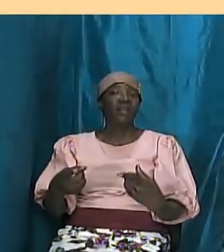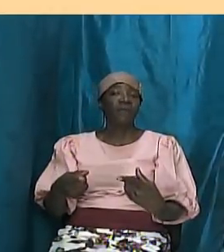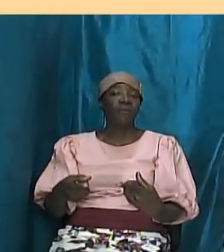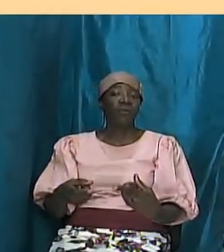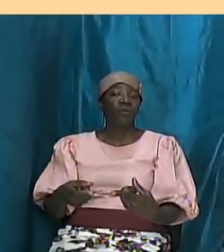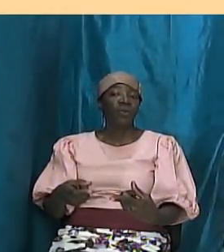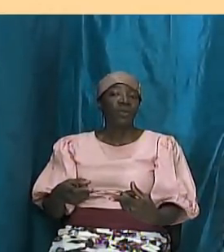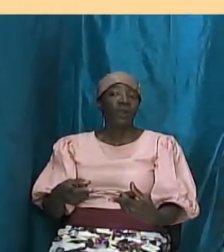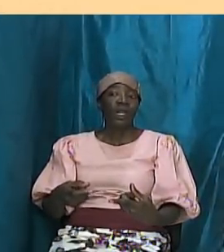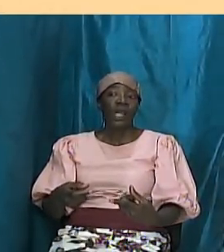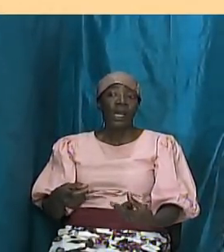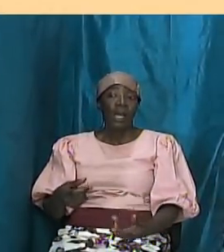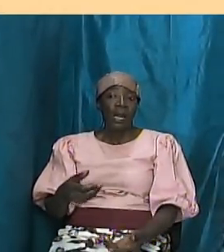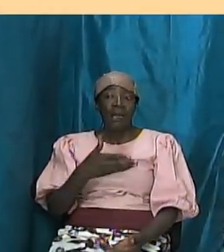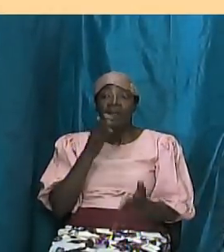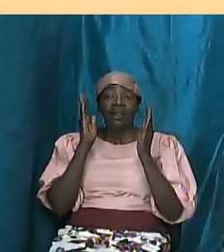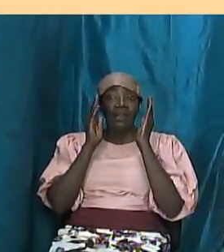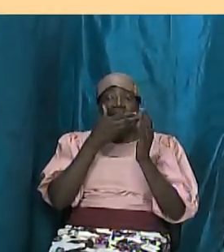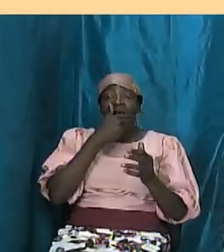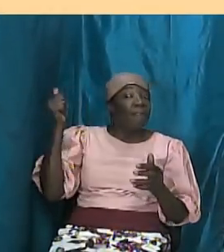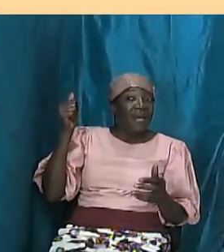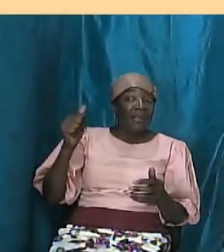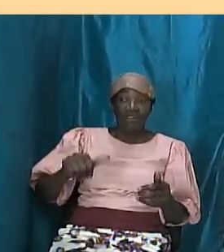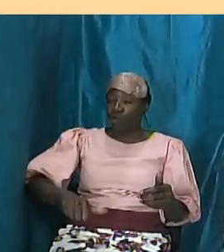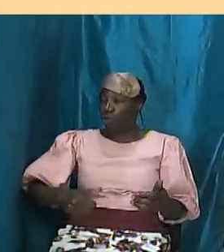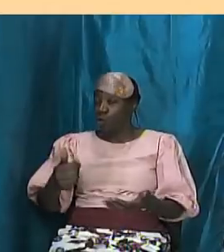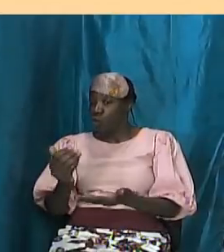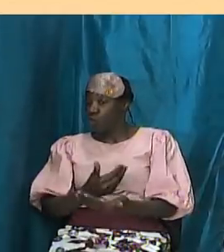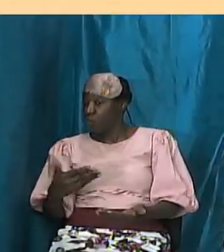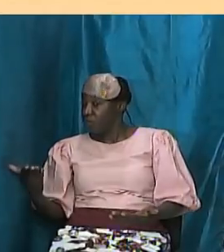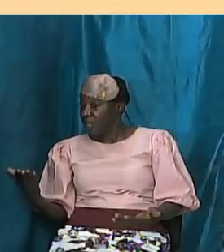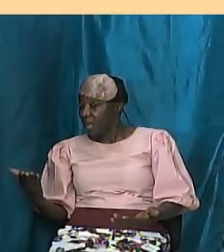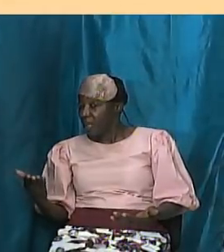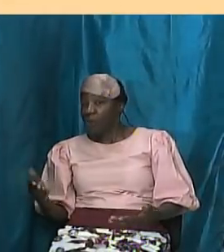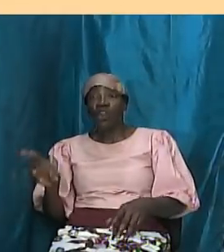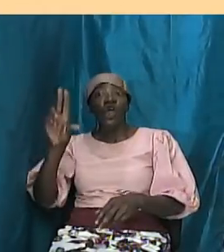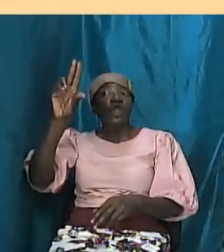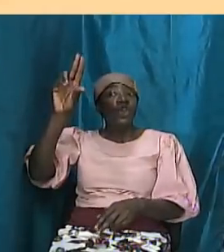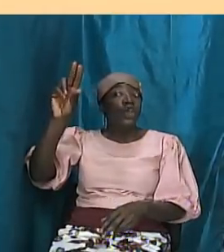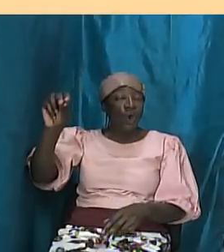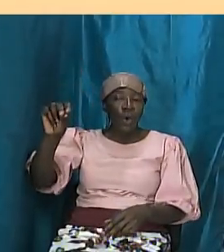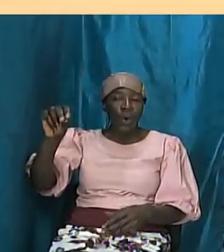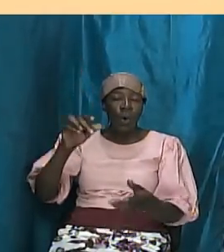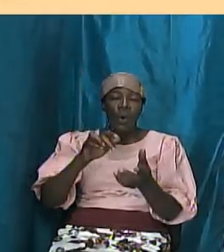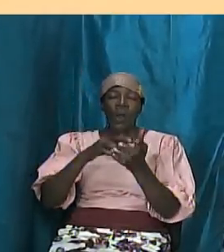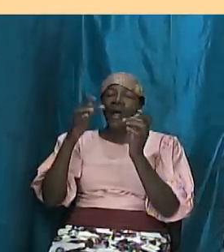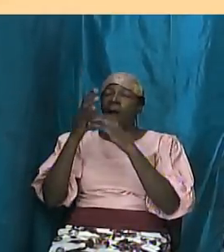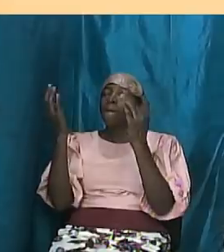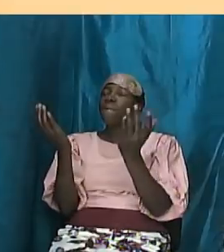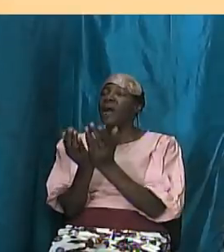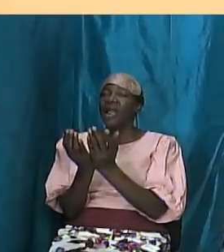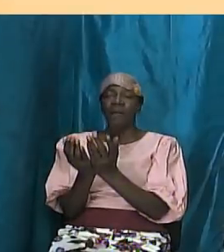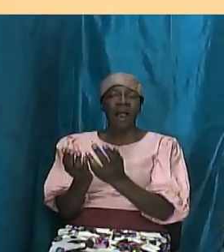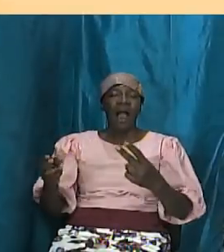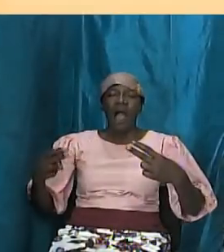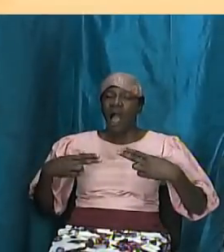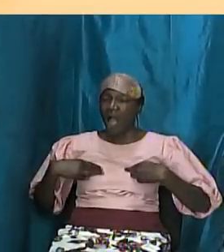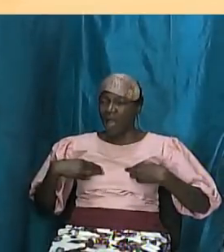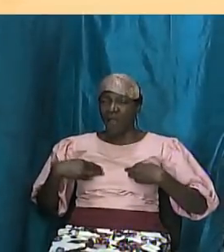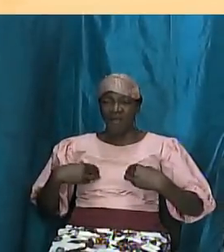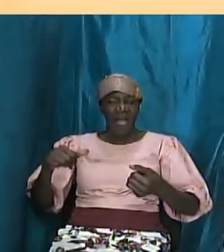becomes subordinate to that. But that must not happen. The Bible must have full credibility